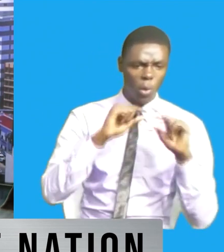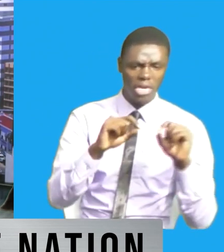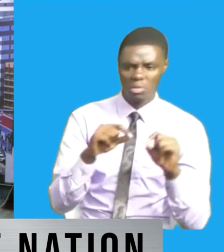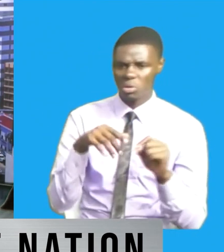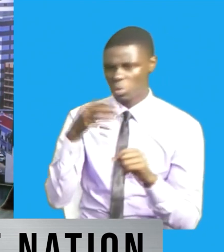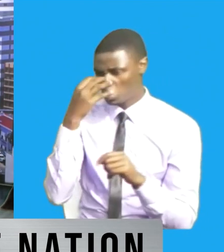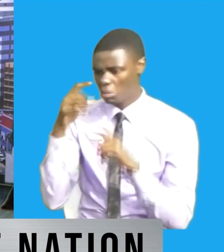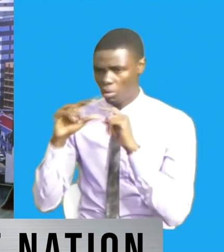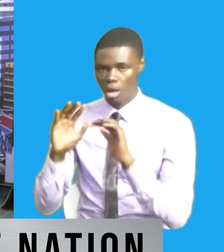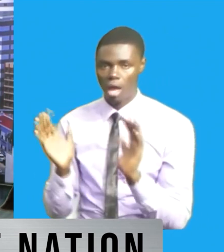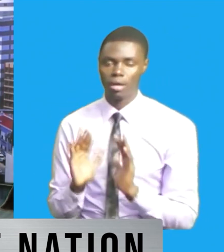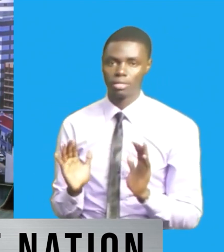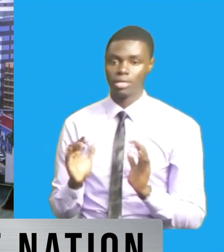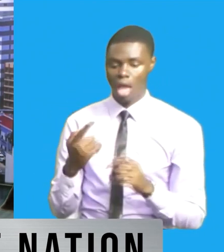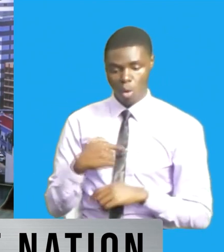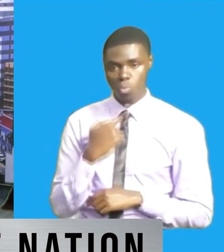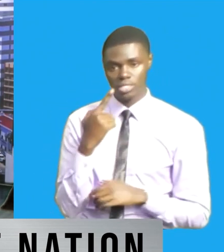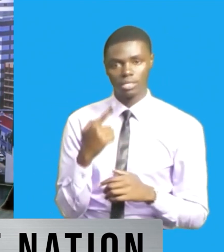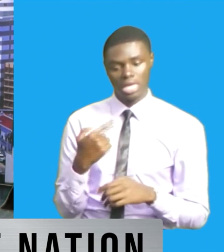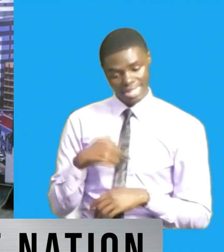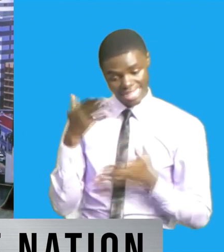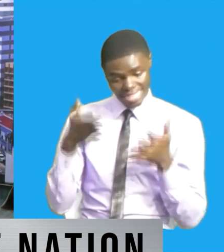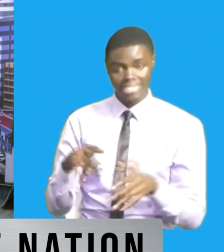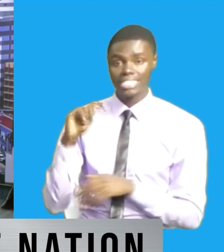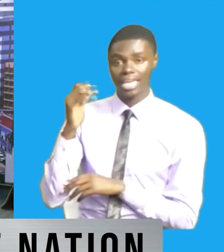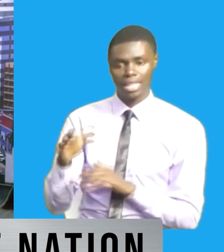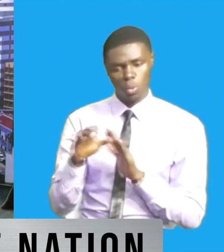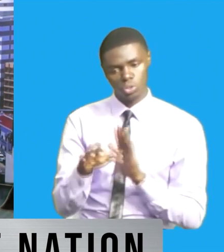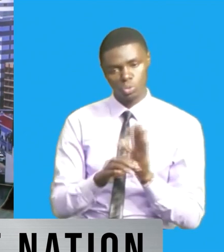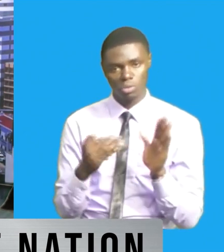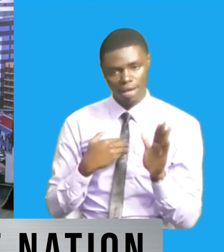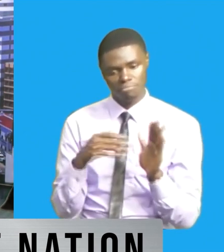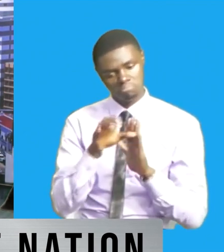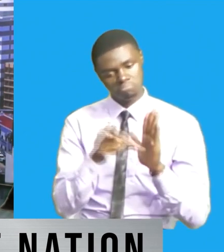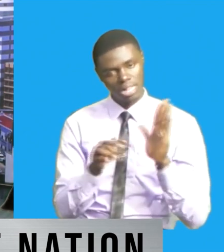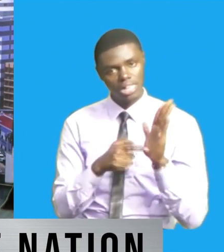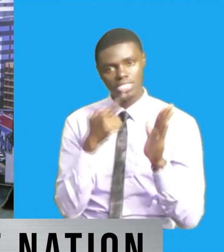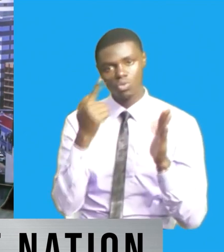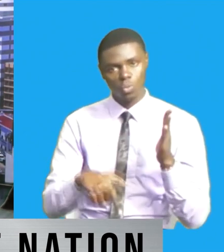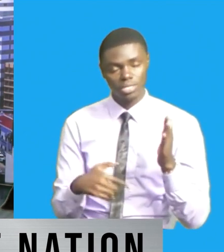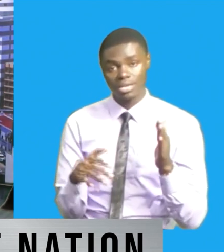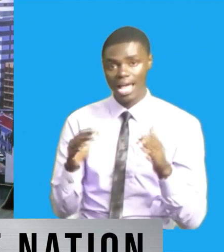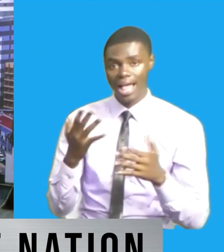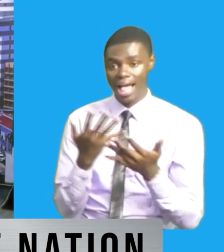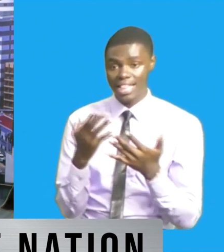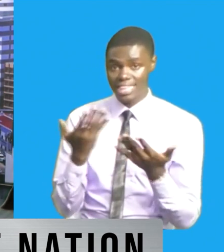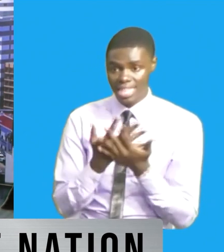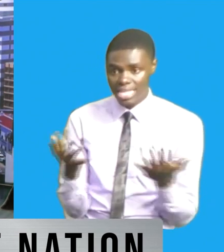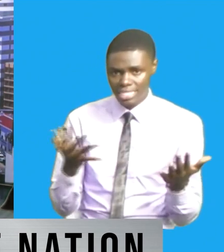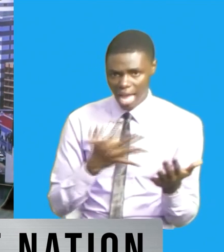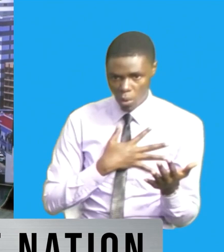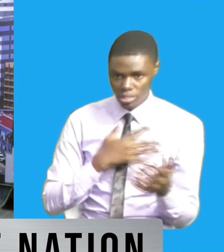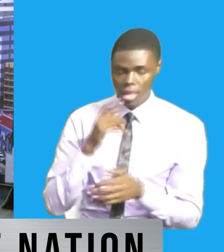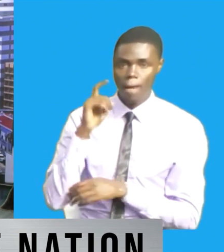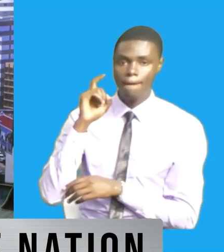kwa sababu tuseme ya kwamba hizi ni vitu za Kenya, tuko na katiba na katiba inasema mambo yetu inafaa sisi